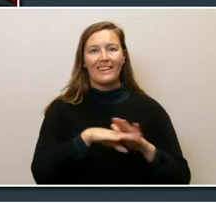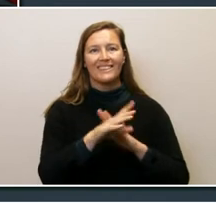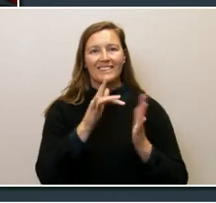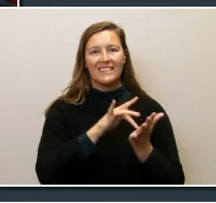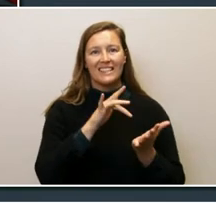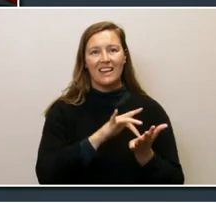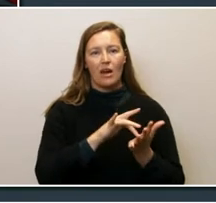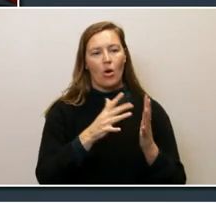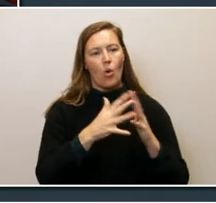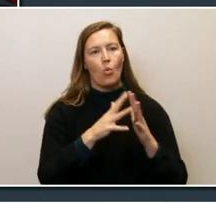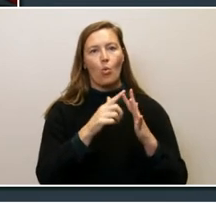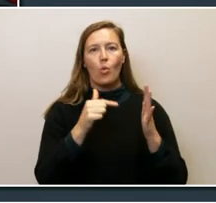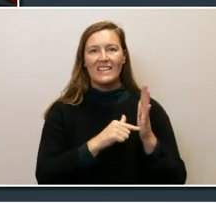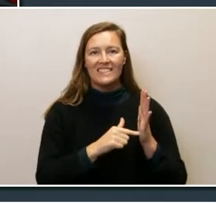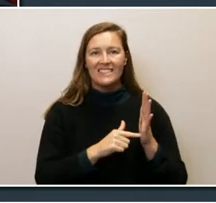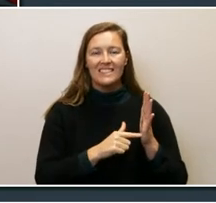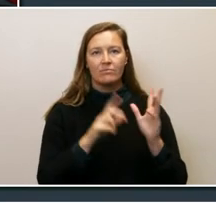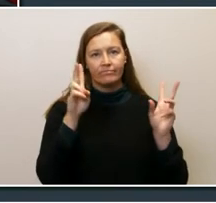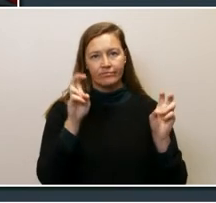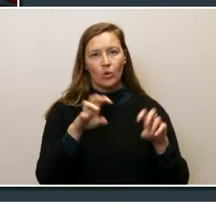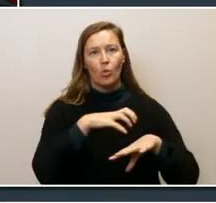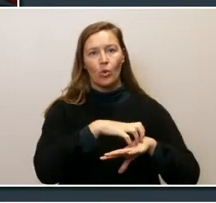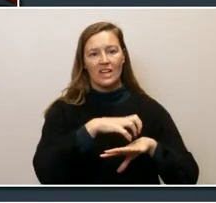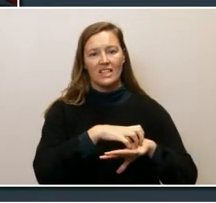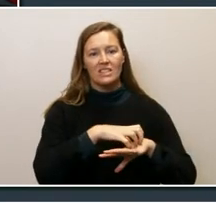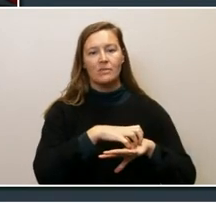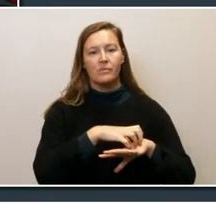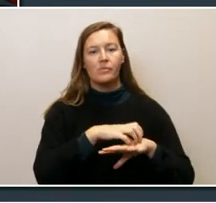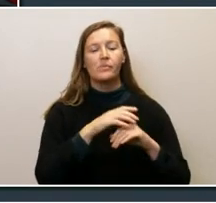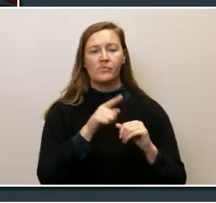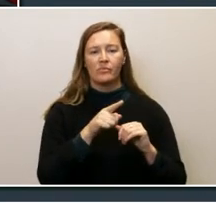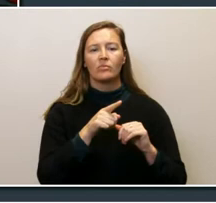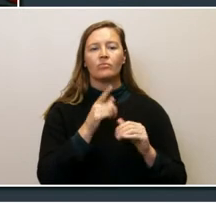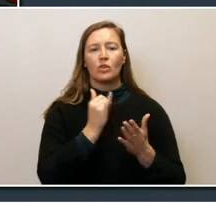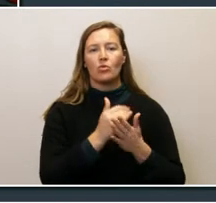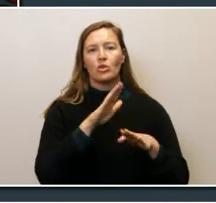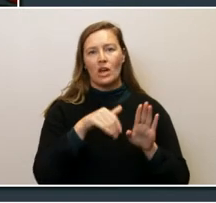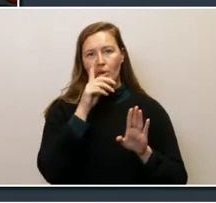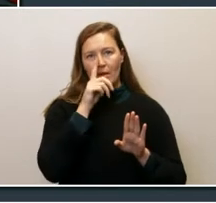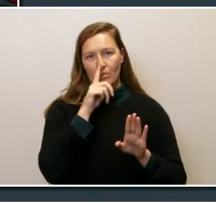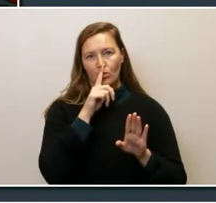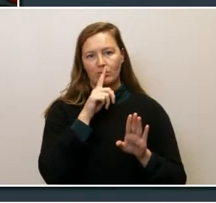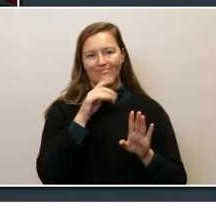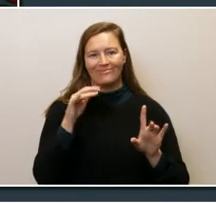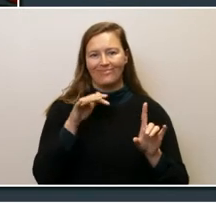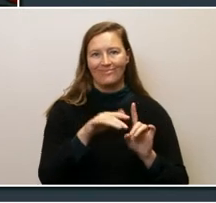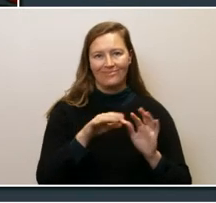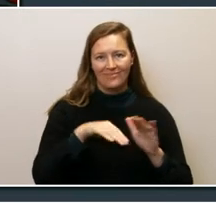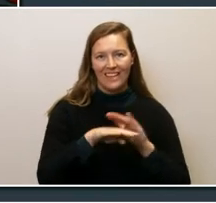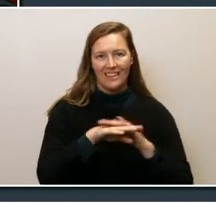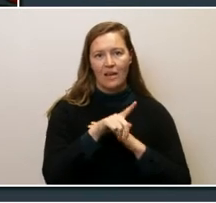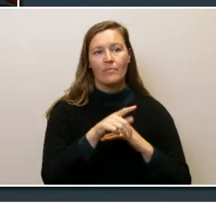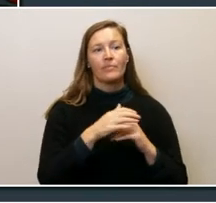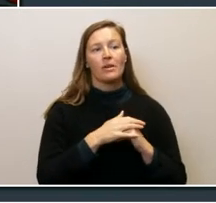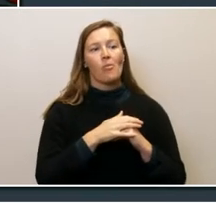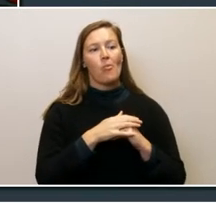WIT. That is, it attracts the wrong type of people. If I thought that this was a NIMBY issue,